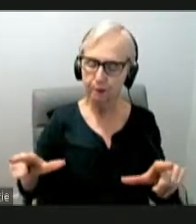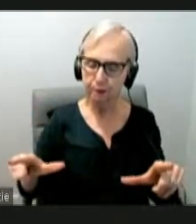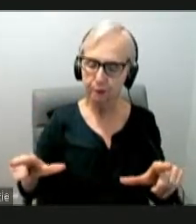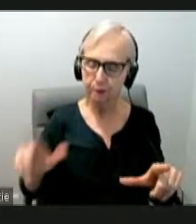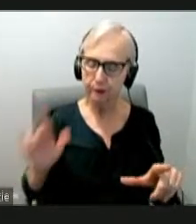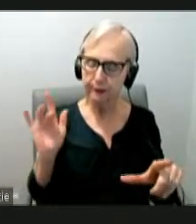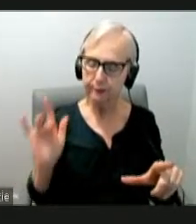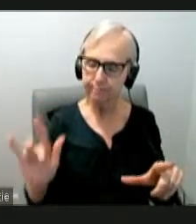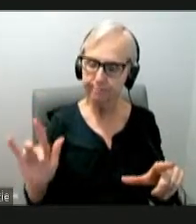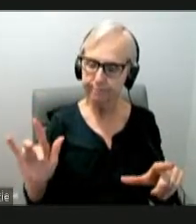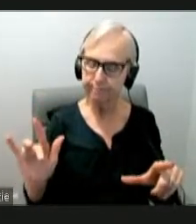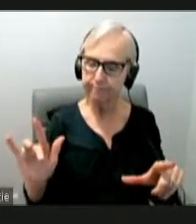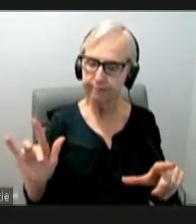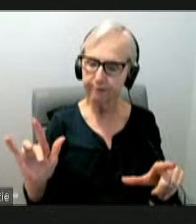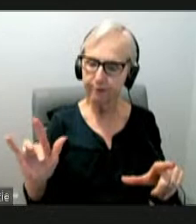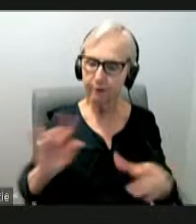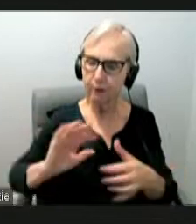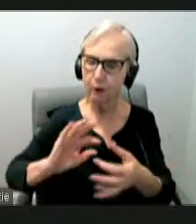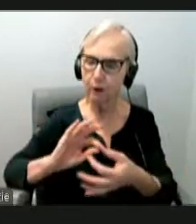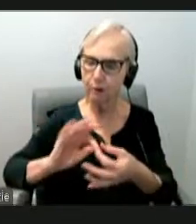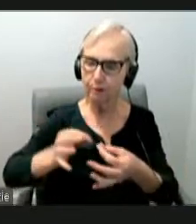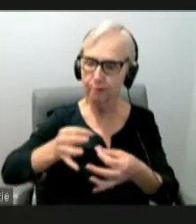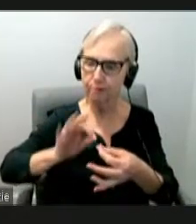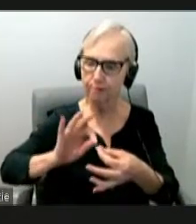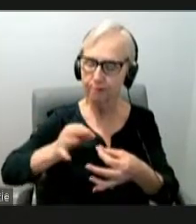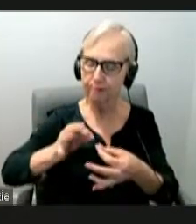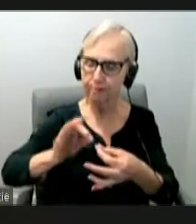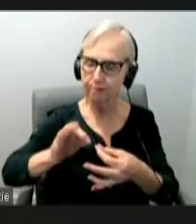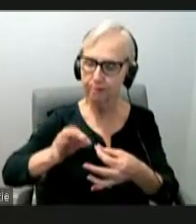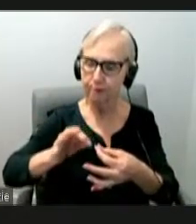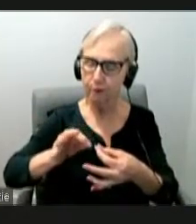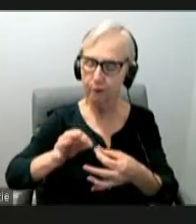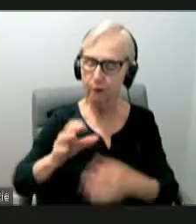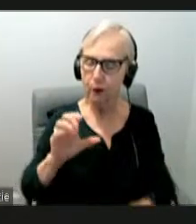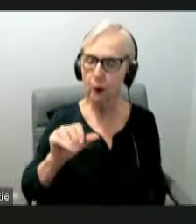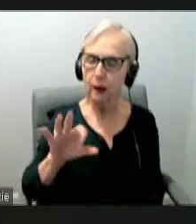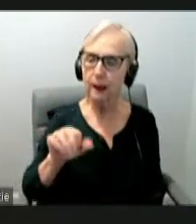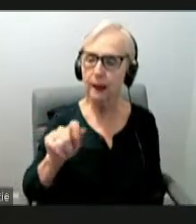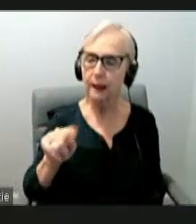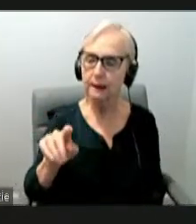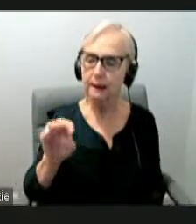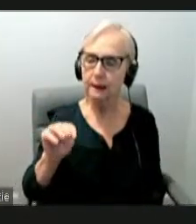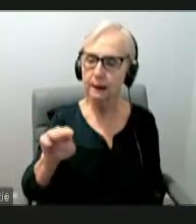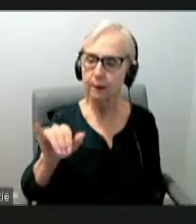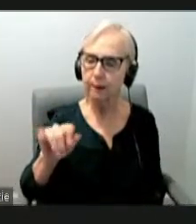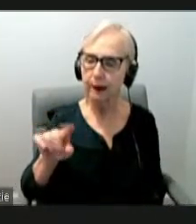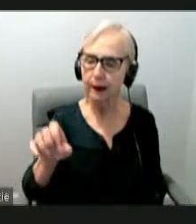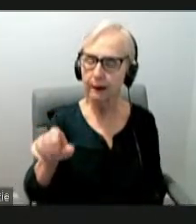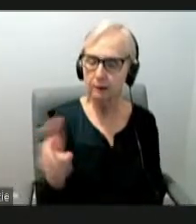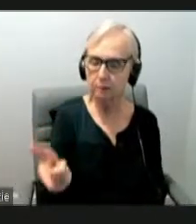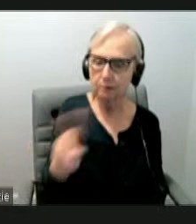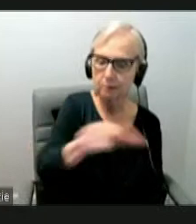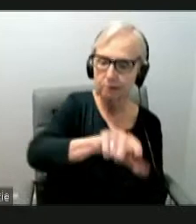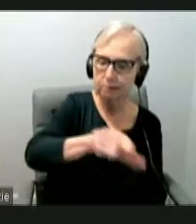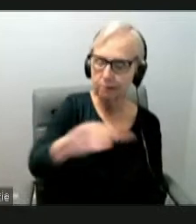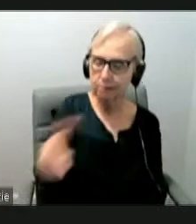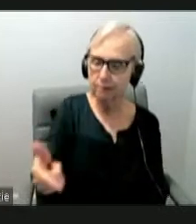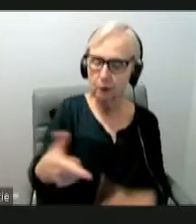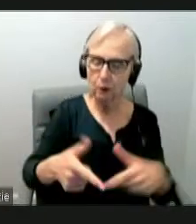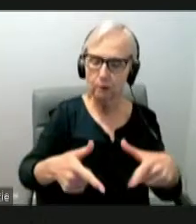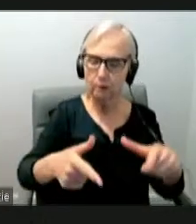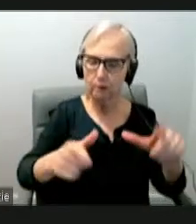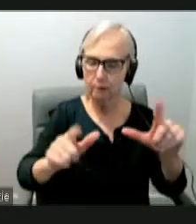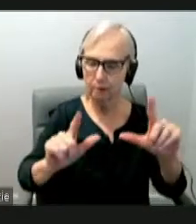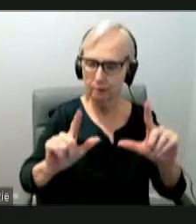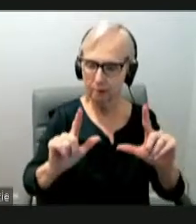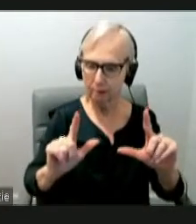you can click over to for translations. Also, you can customize your view between the slide presentation and the speakers by using